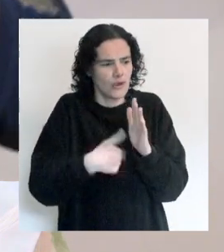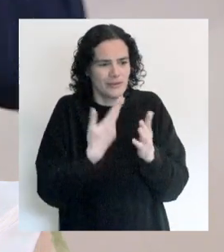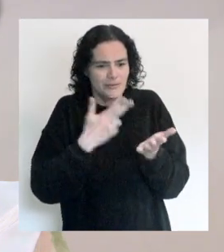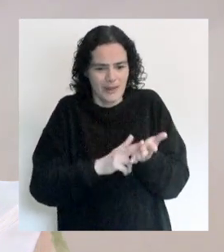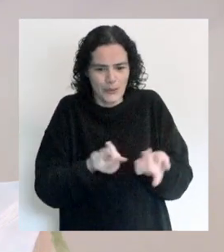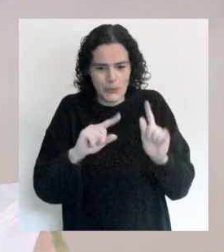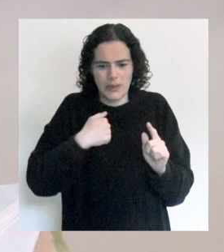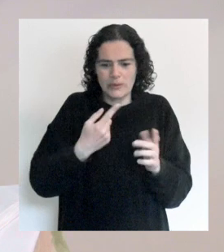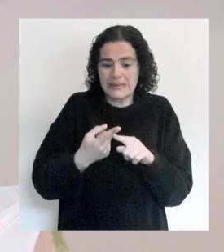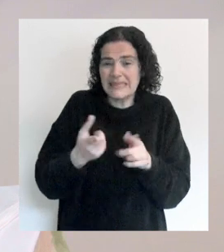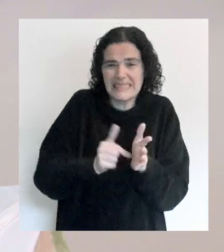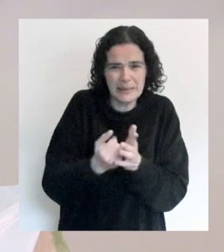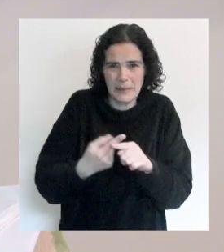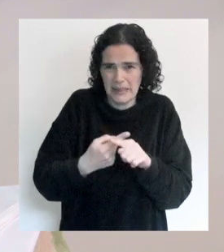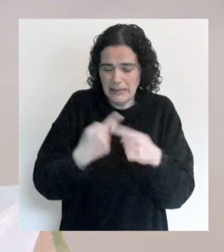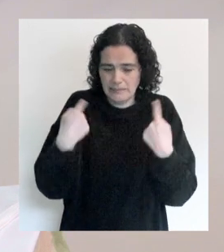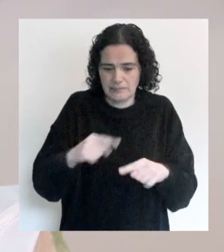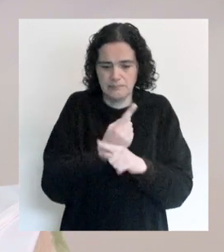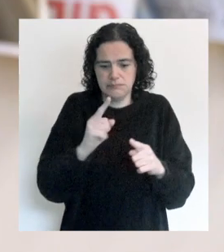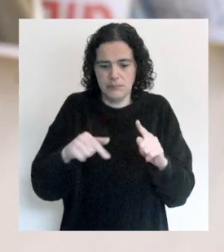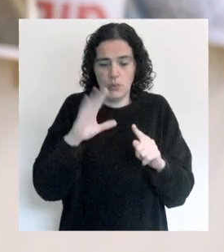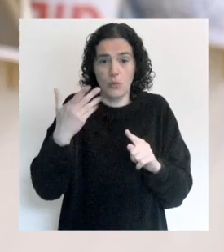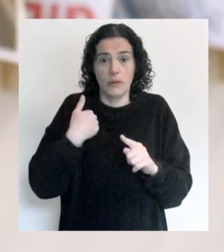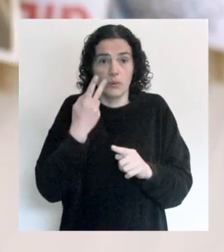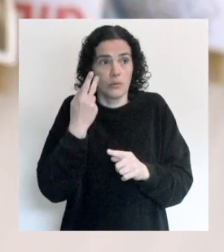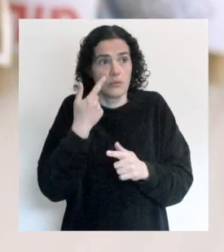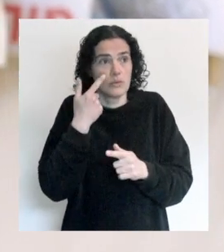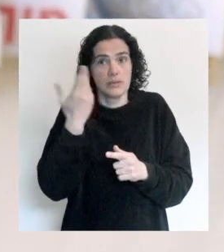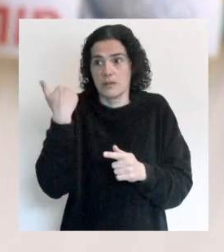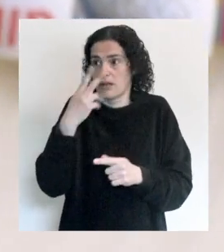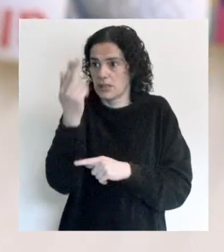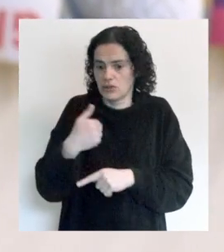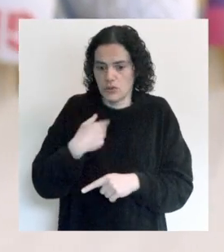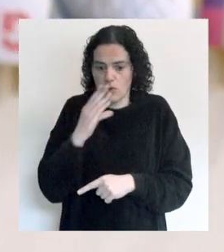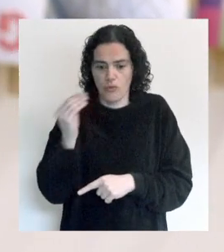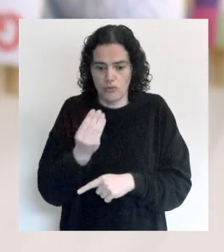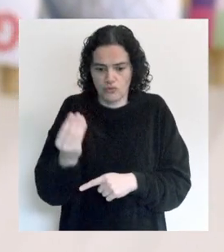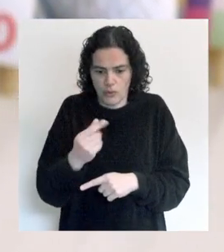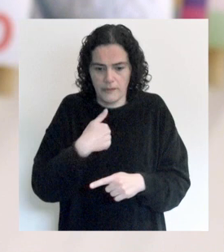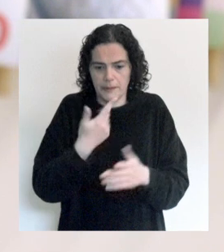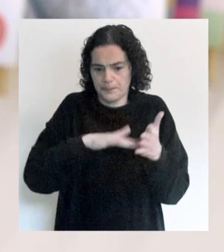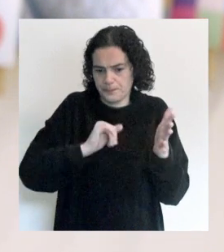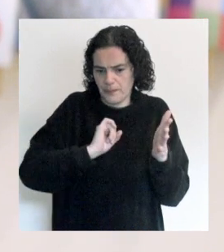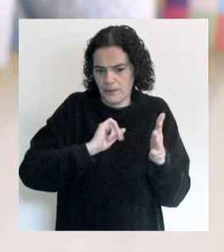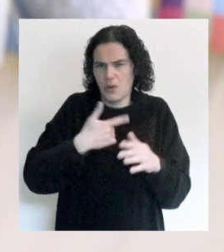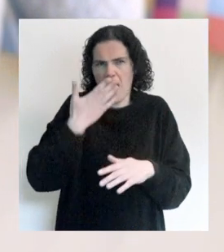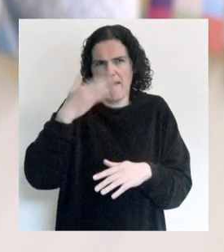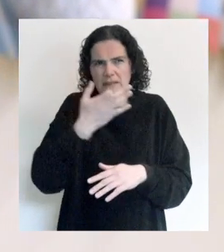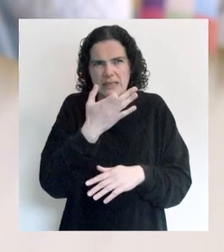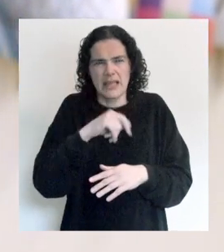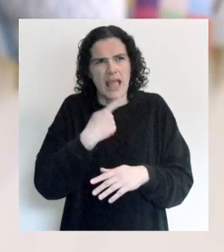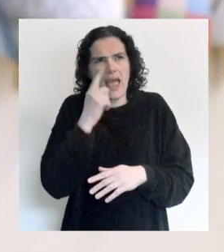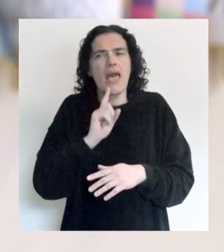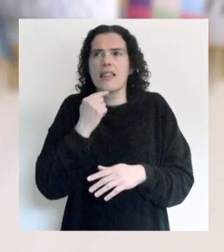unrealized projects, right? And I've always been very interested because when I met artists as a teenager, I would meet Rosemary Trockel as a teenager when